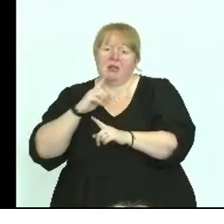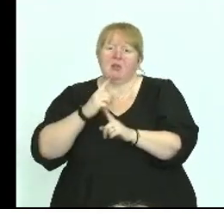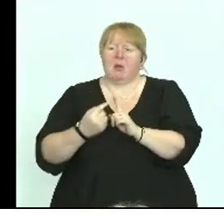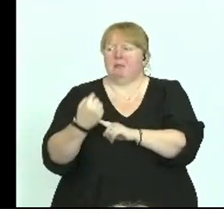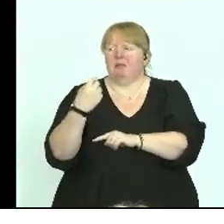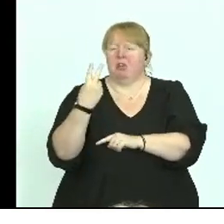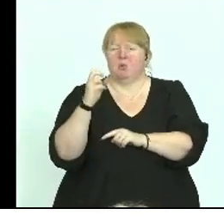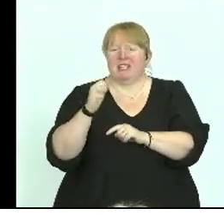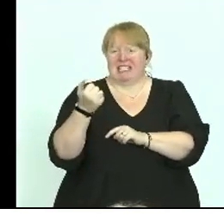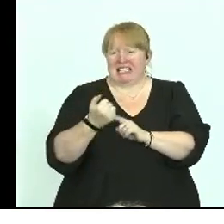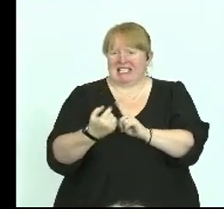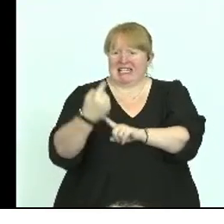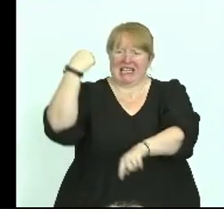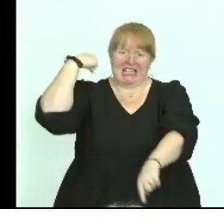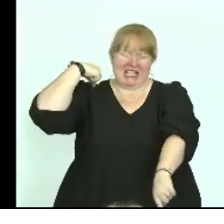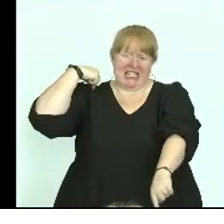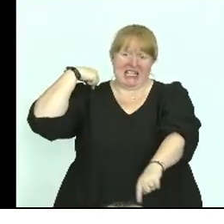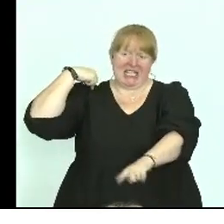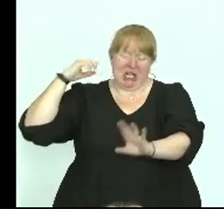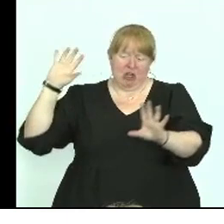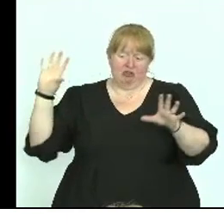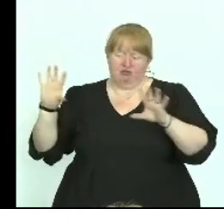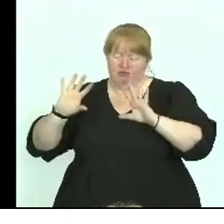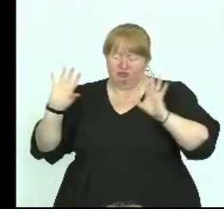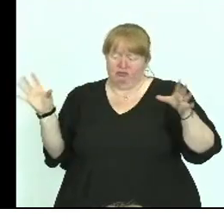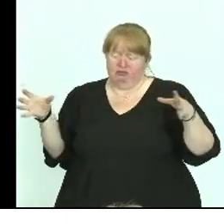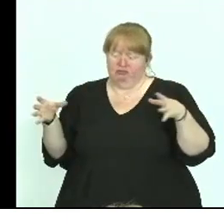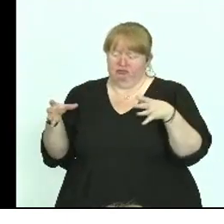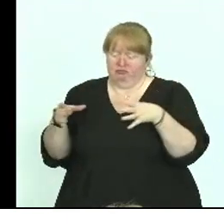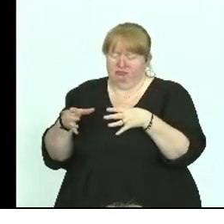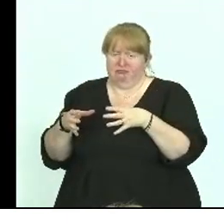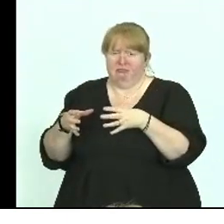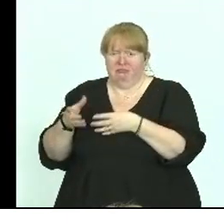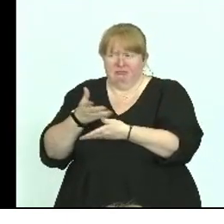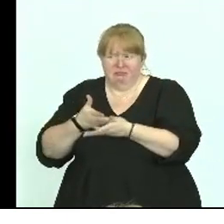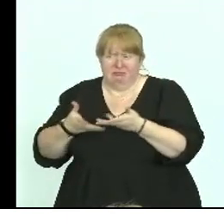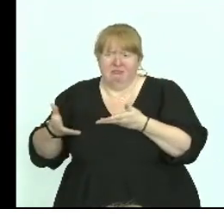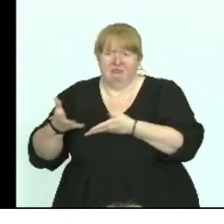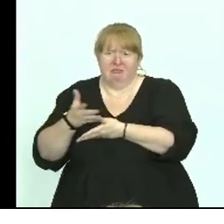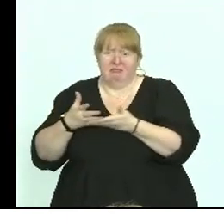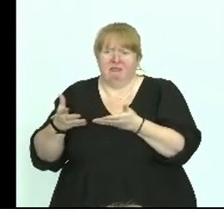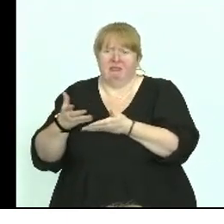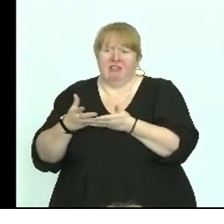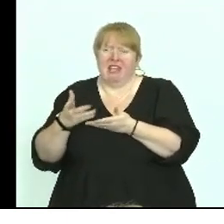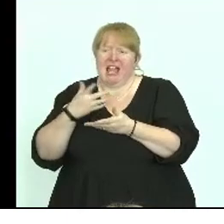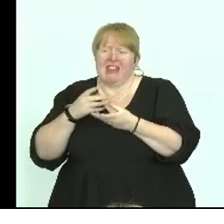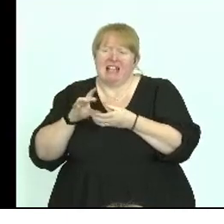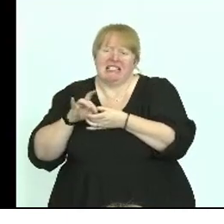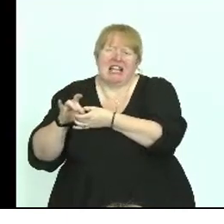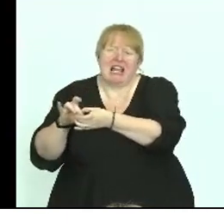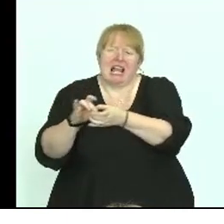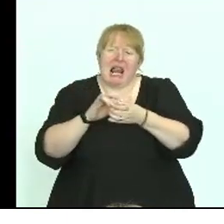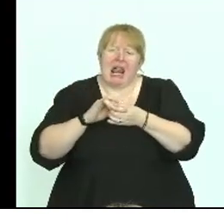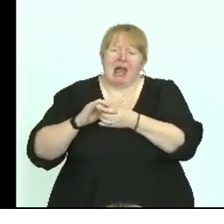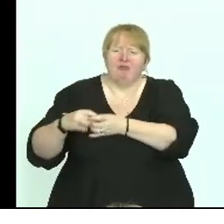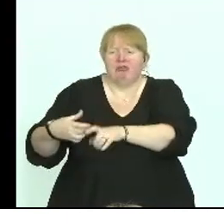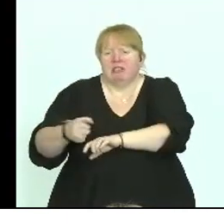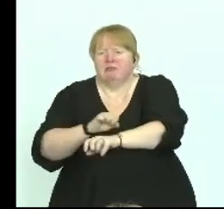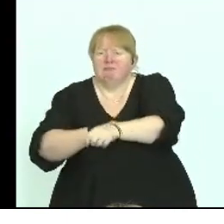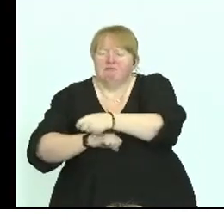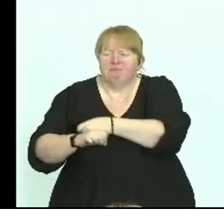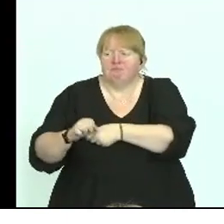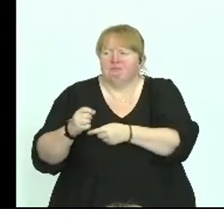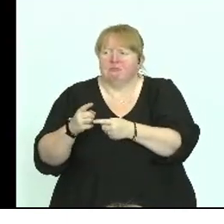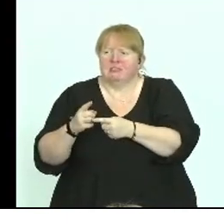in 2016 came together, and the strength of what we do is really in that collaborative effort. And so